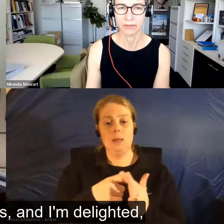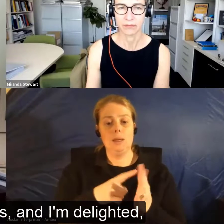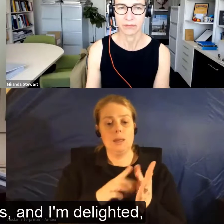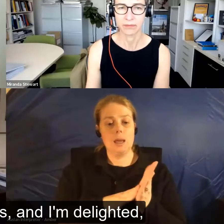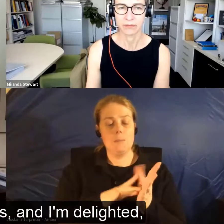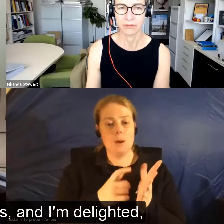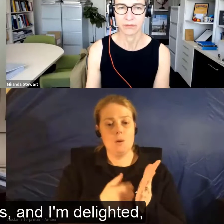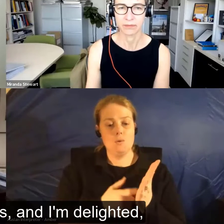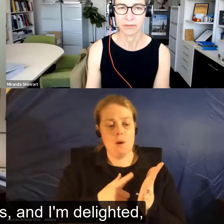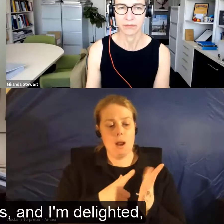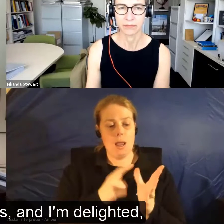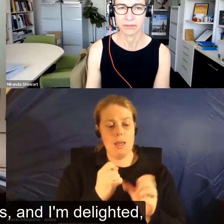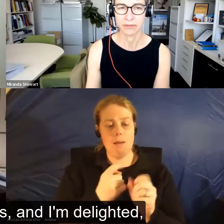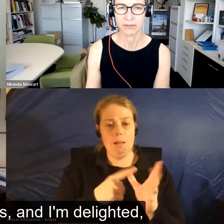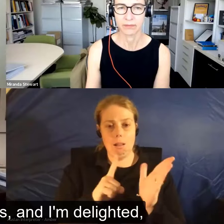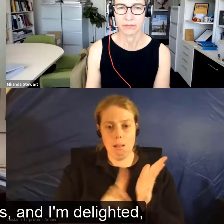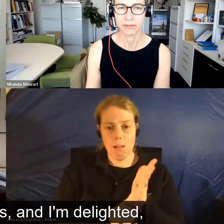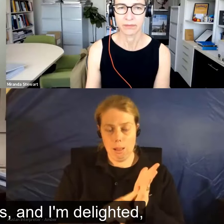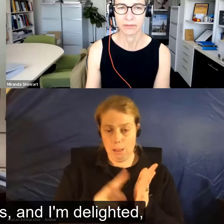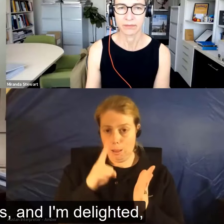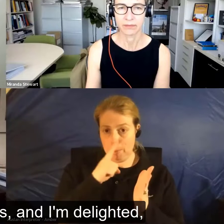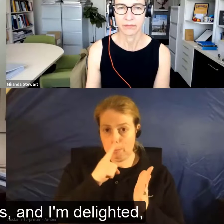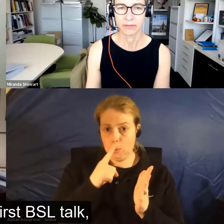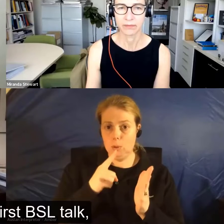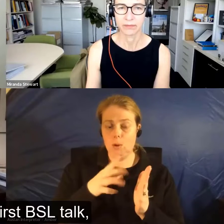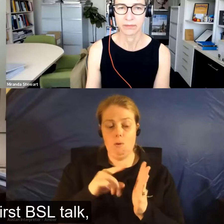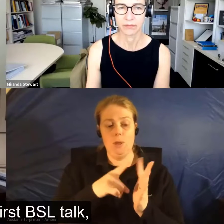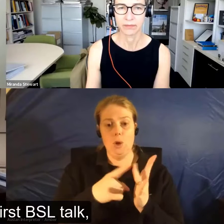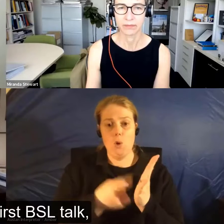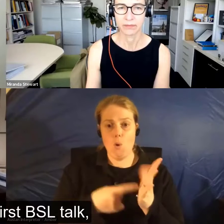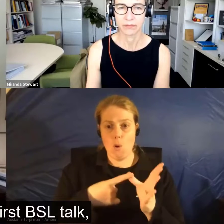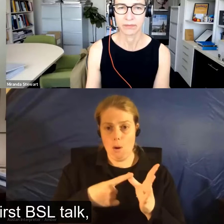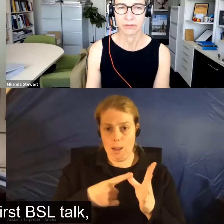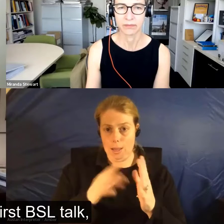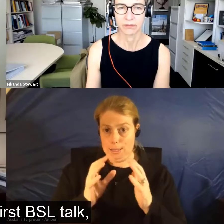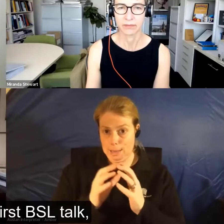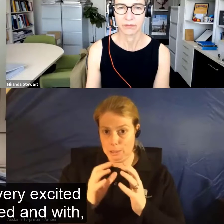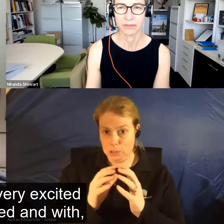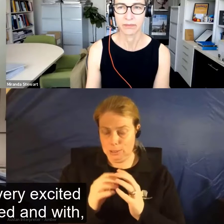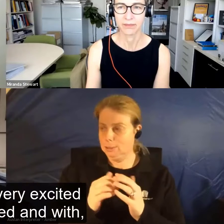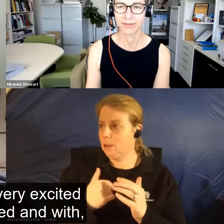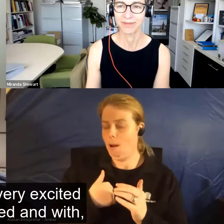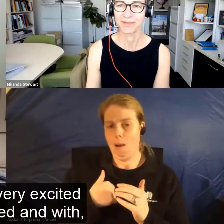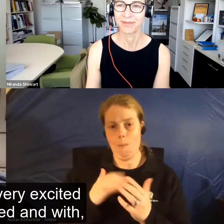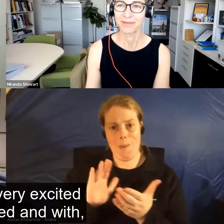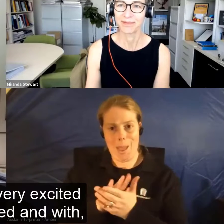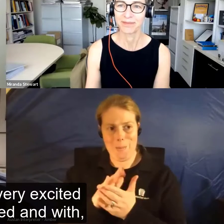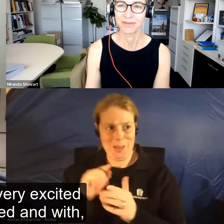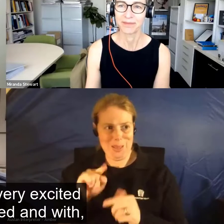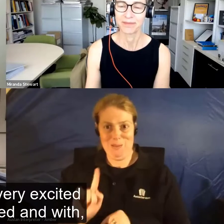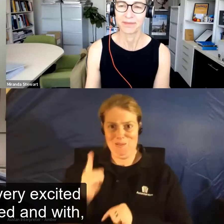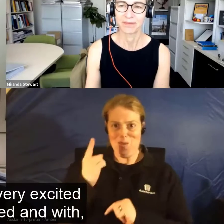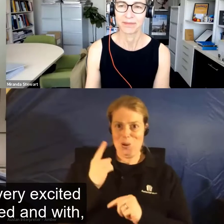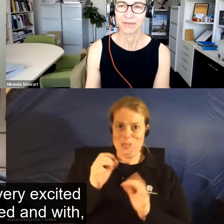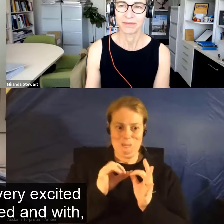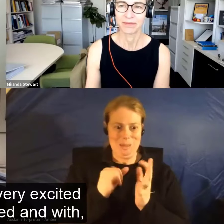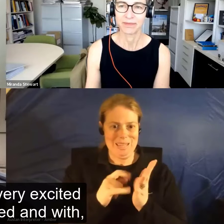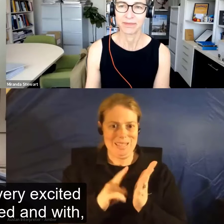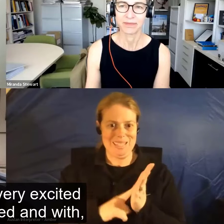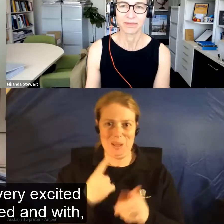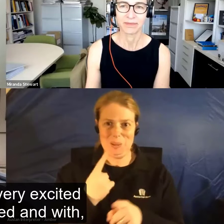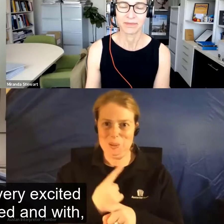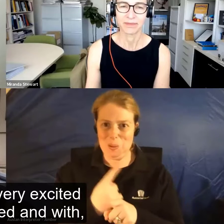of the Eora Nations, and I'm delighted. This is my first BSL Talks, so I was very excited to be